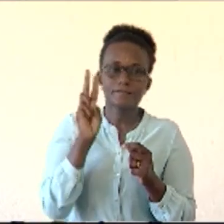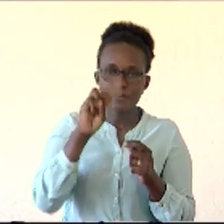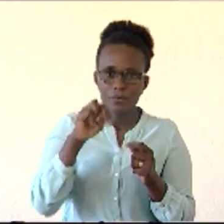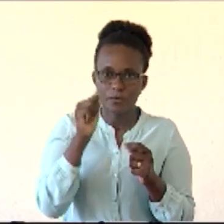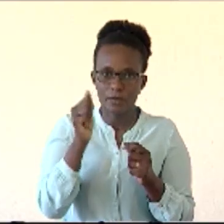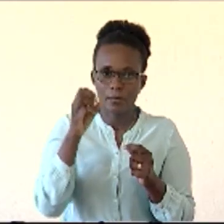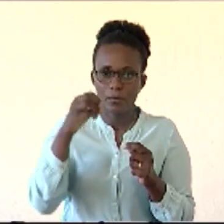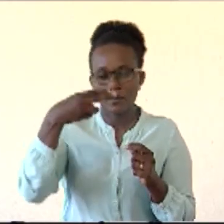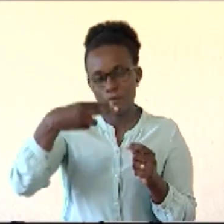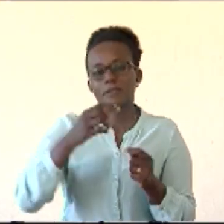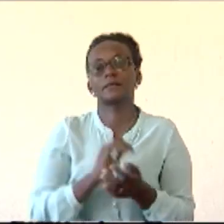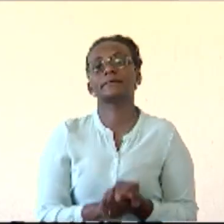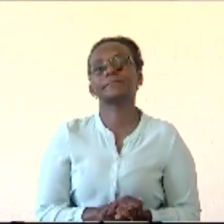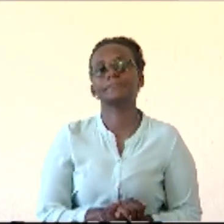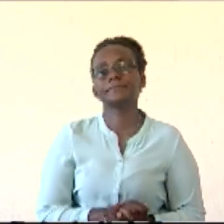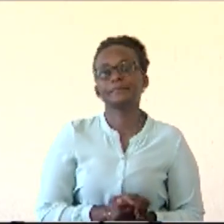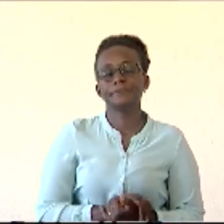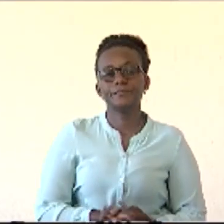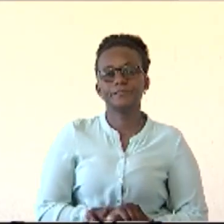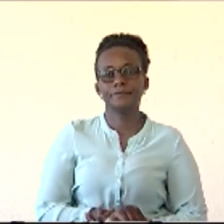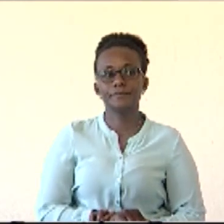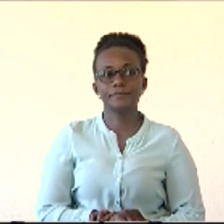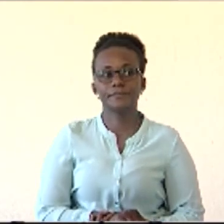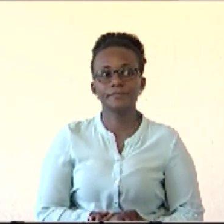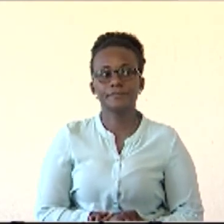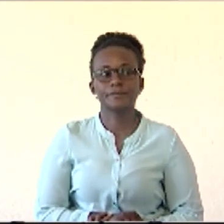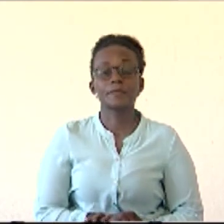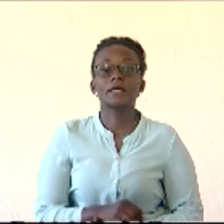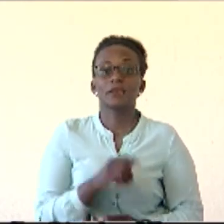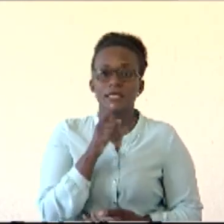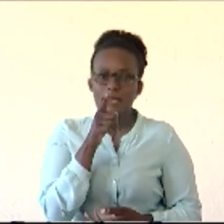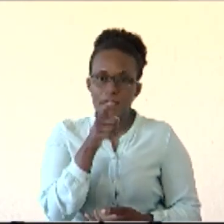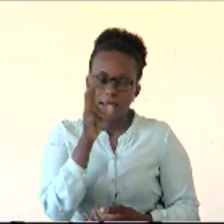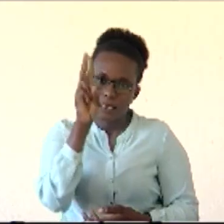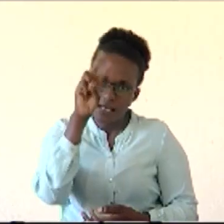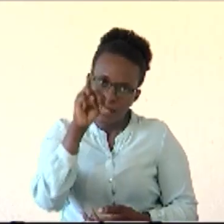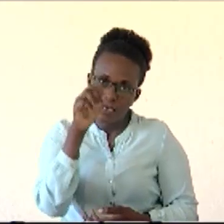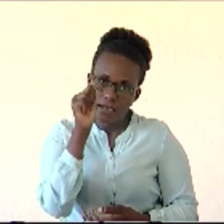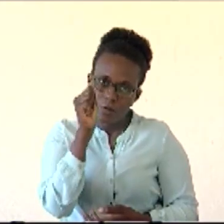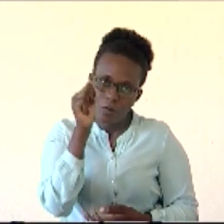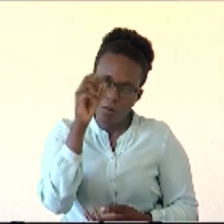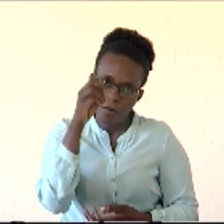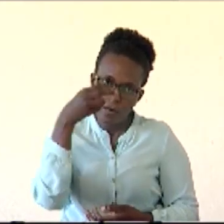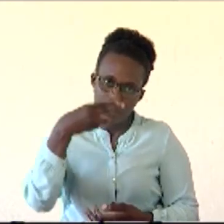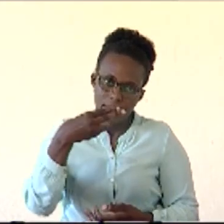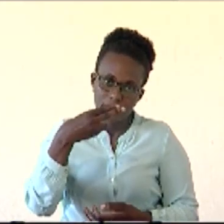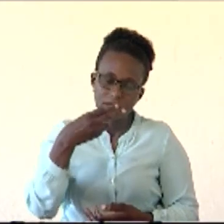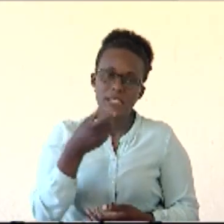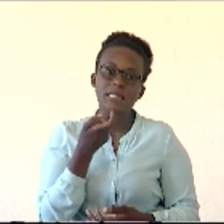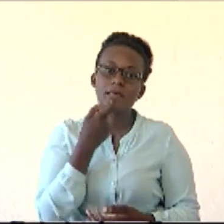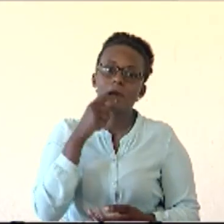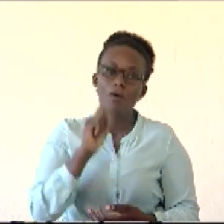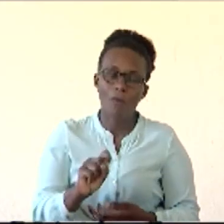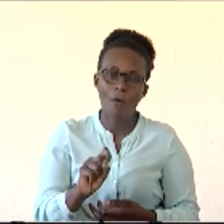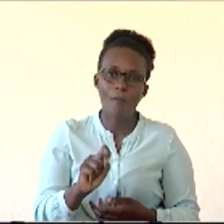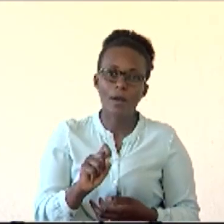sodium hydroxide, which is a very important raw material as far as